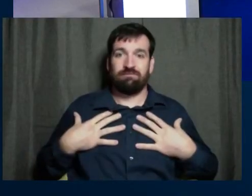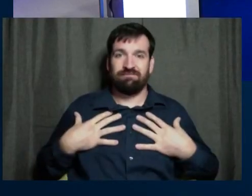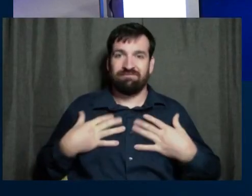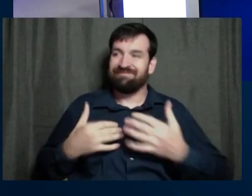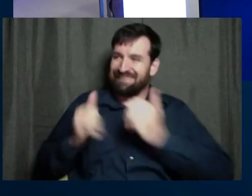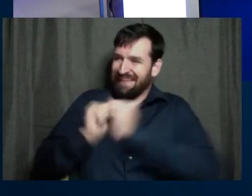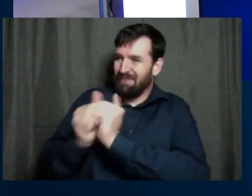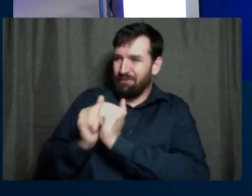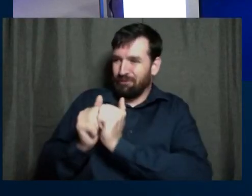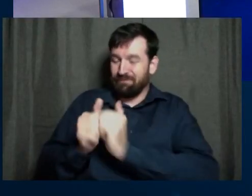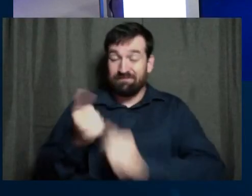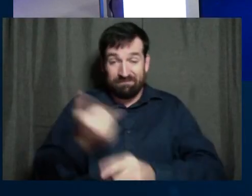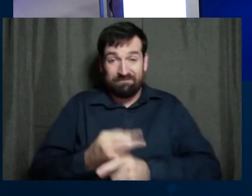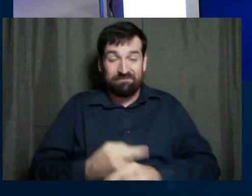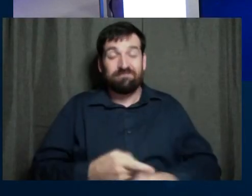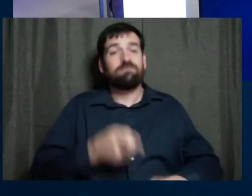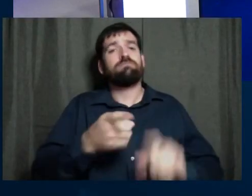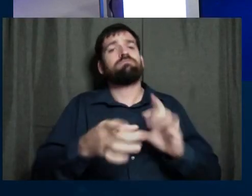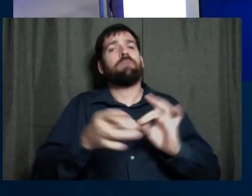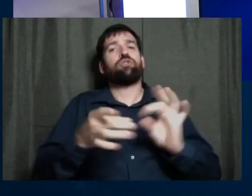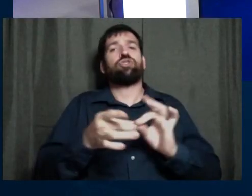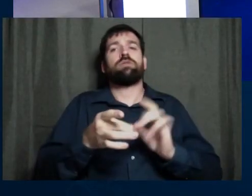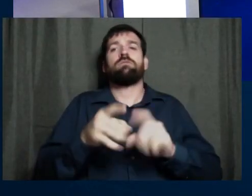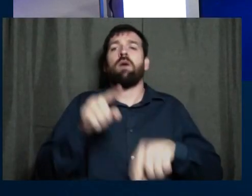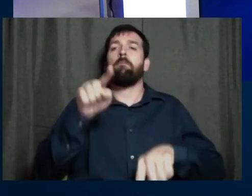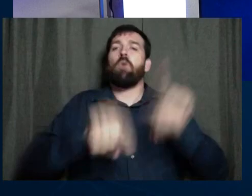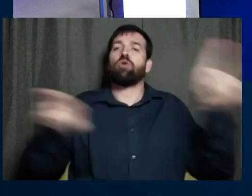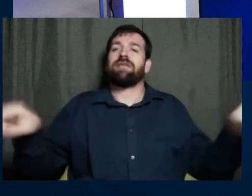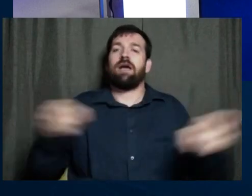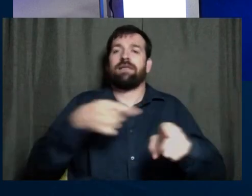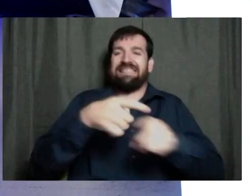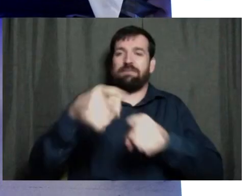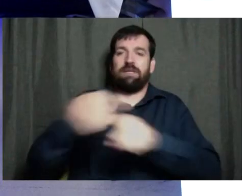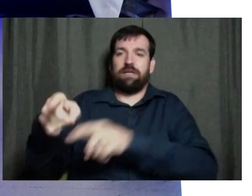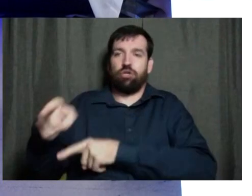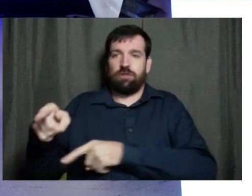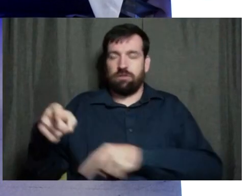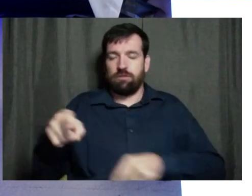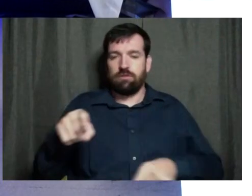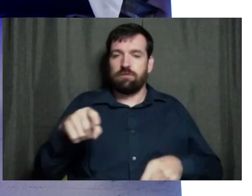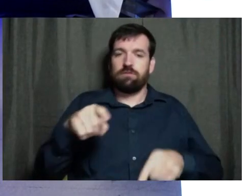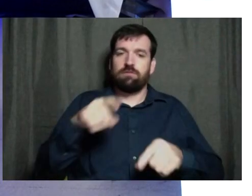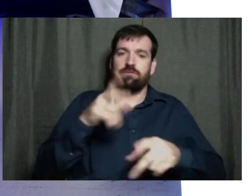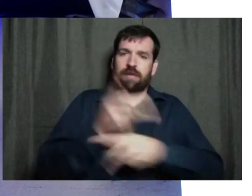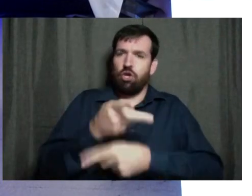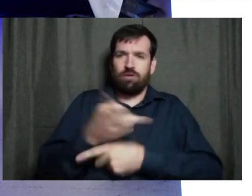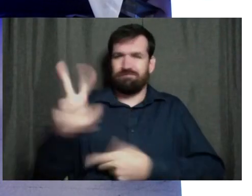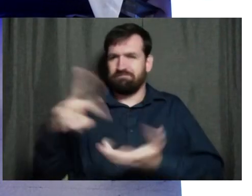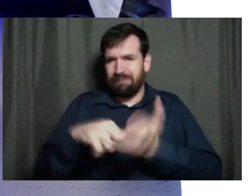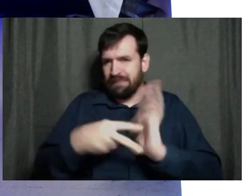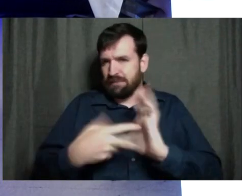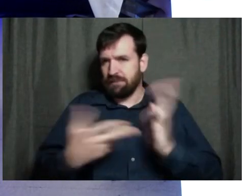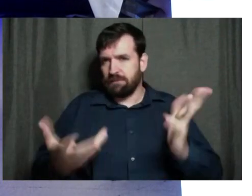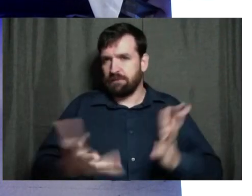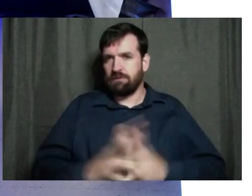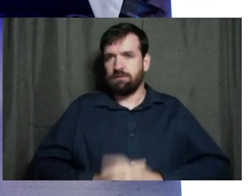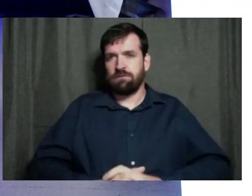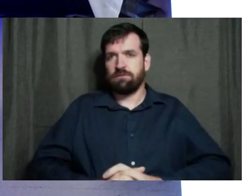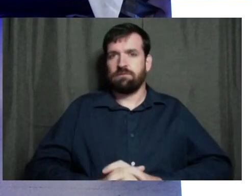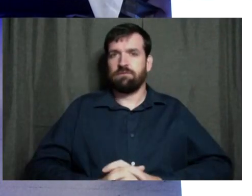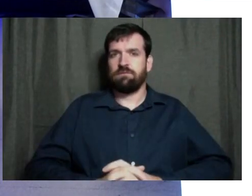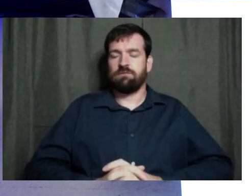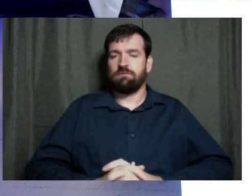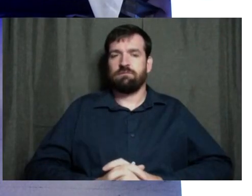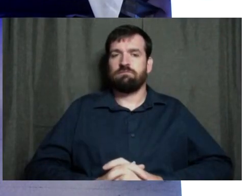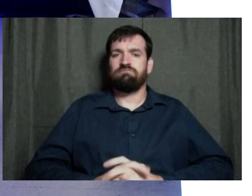yes. So you'd mentioned multidisciplinary care. We hear that big word. Mm-hmm. What does that really really mean here at our place, and how does it ultimately